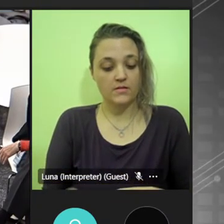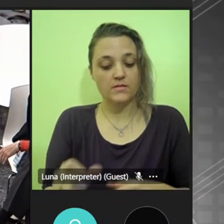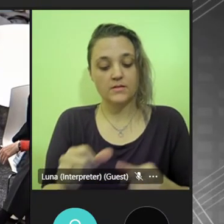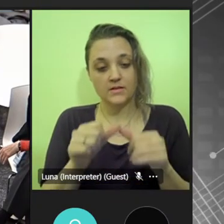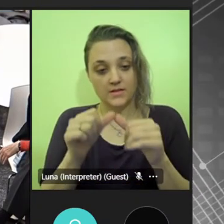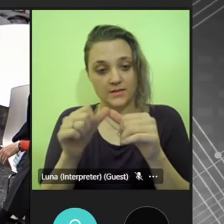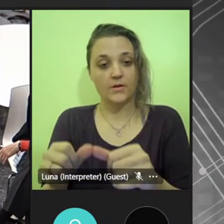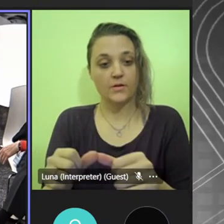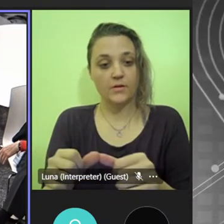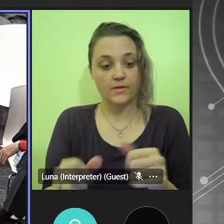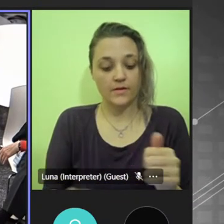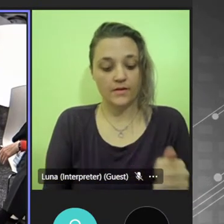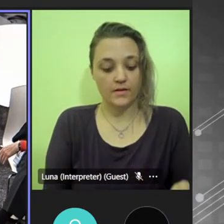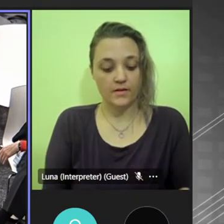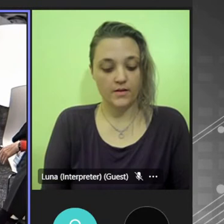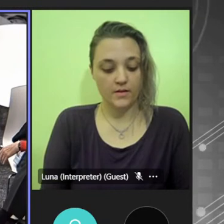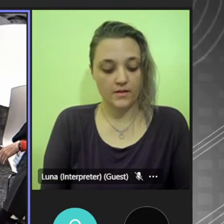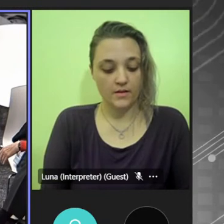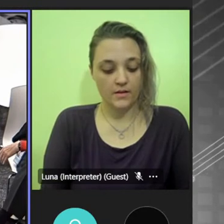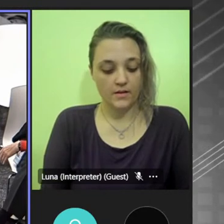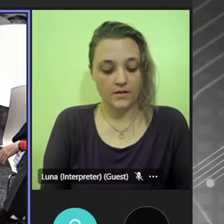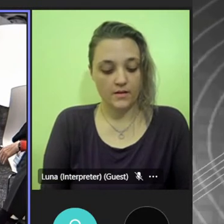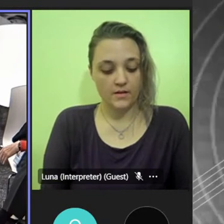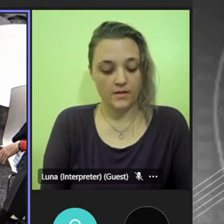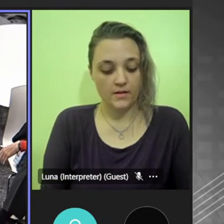gonna keep on going